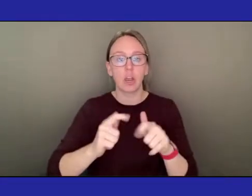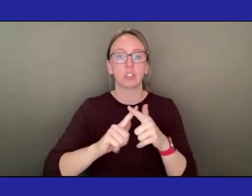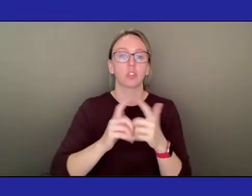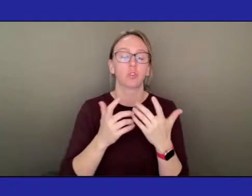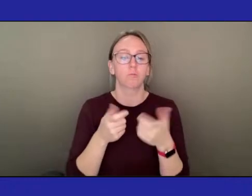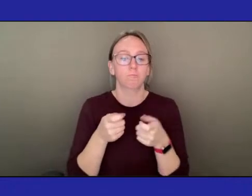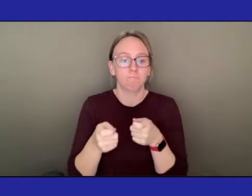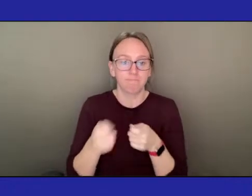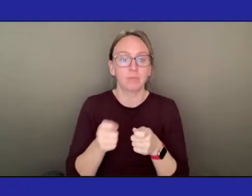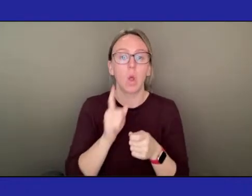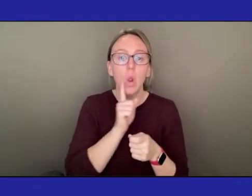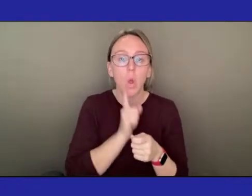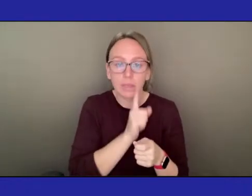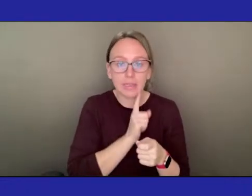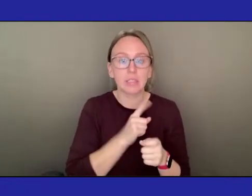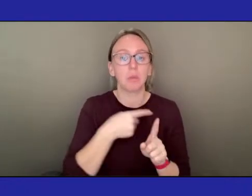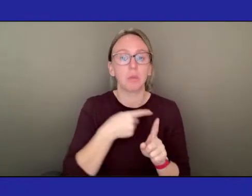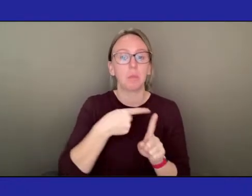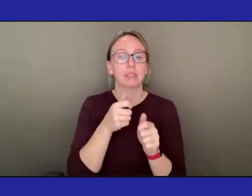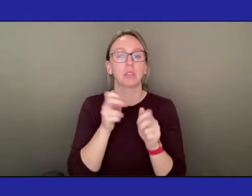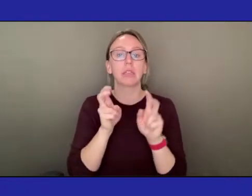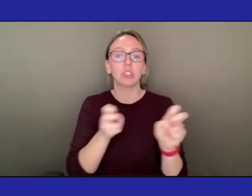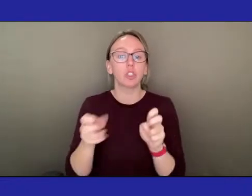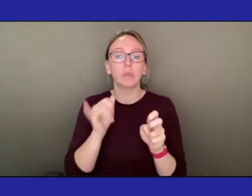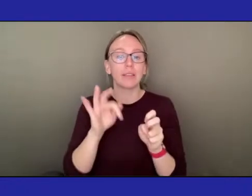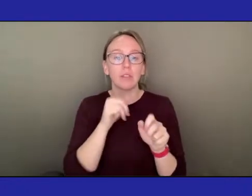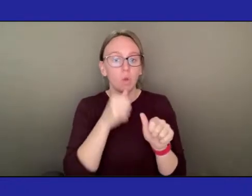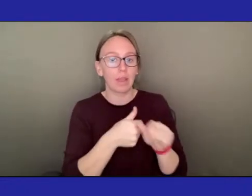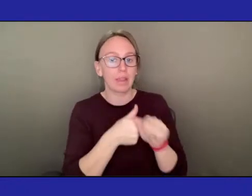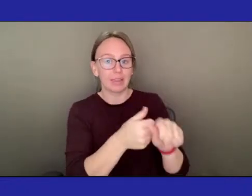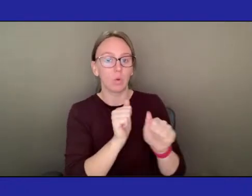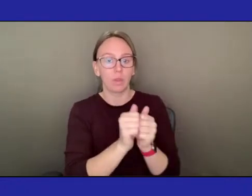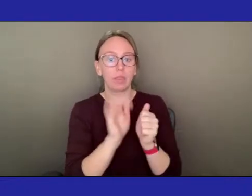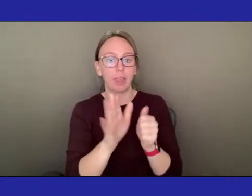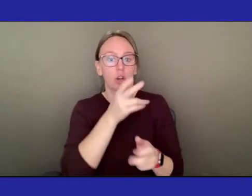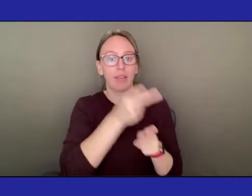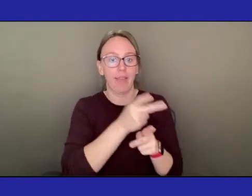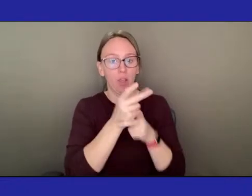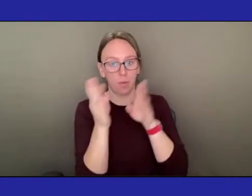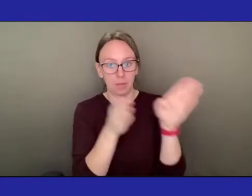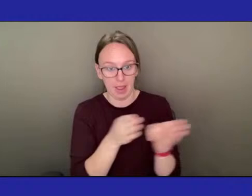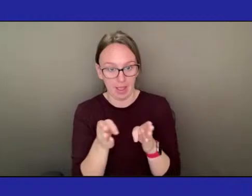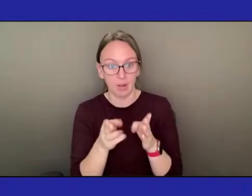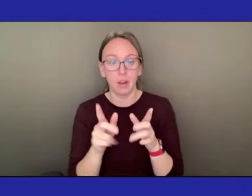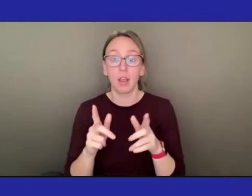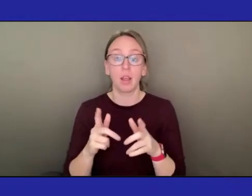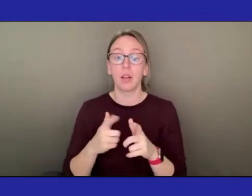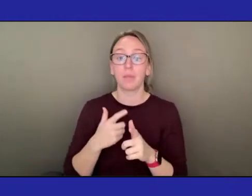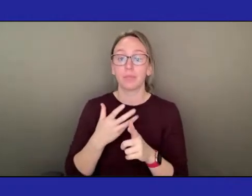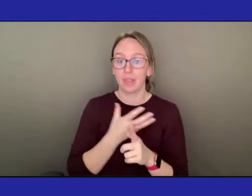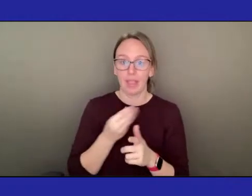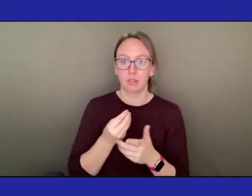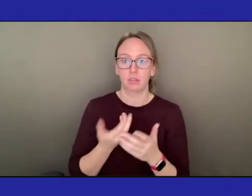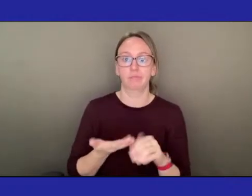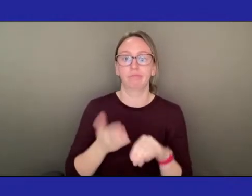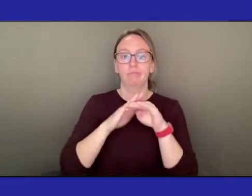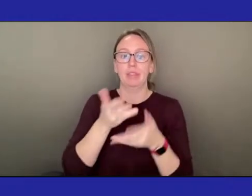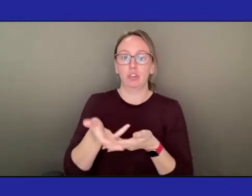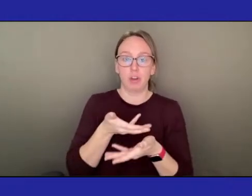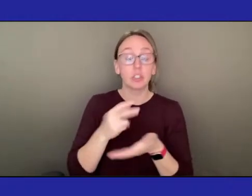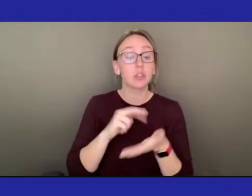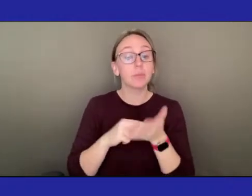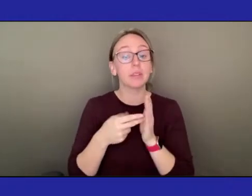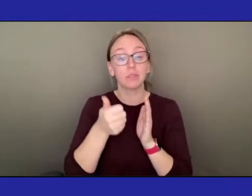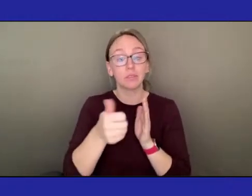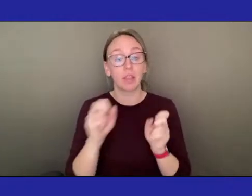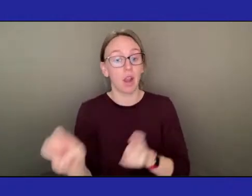issues with adhering to their plans of care and interacting in general. You can upload any kind of information you would like,